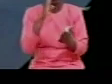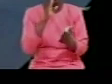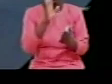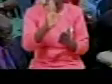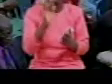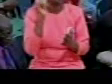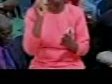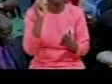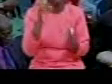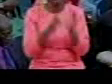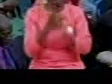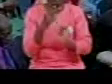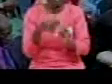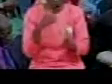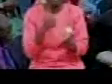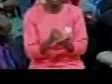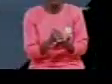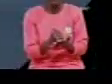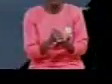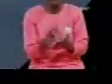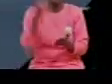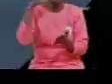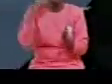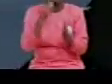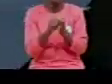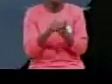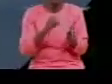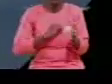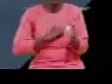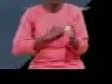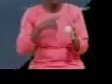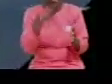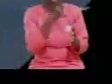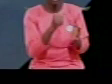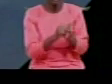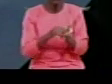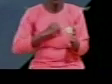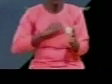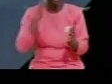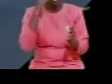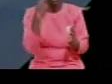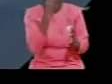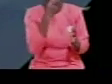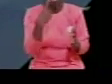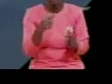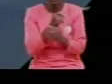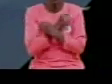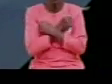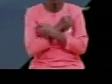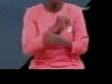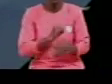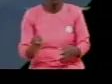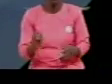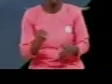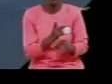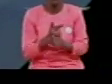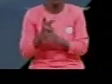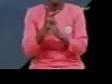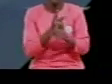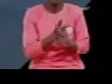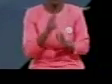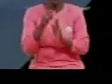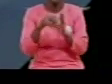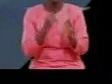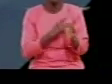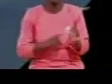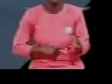Jesus' name. He said, I will mention the loving kindness of the Lord. Many